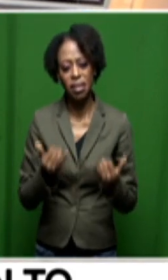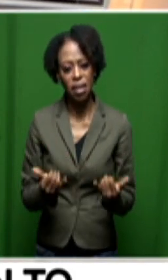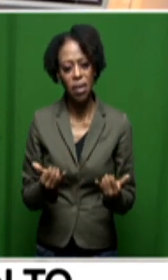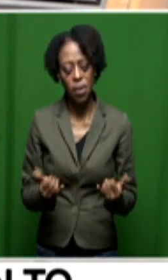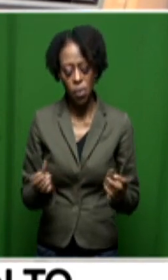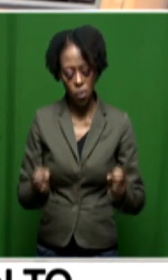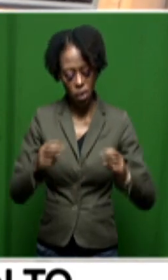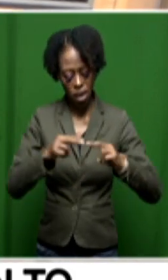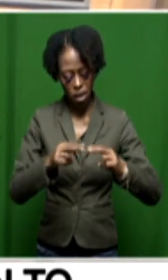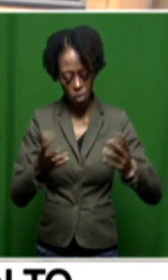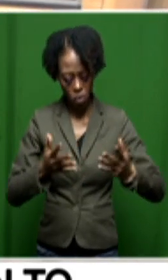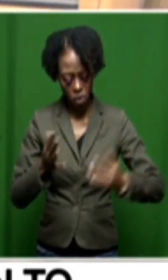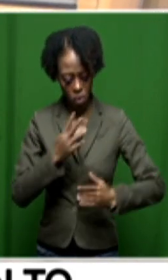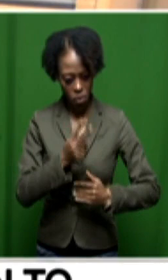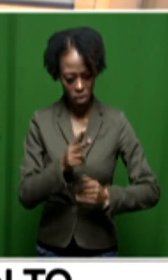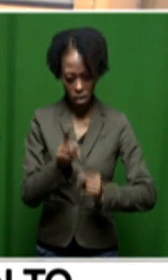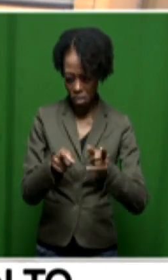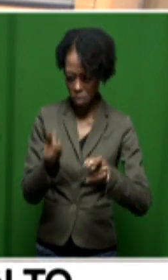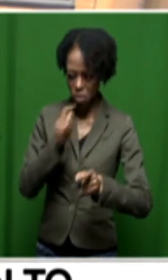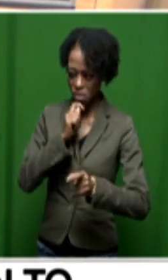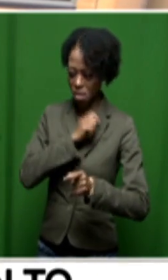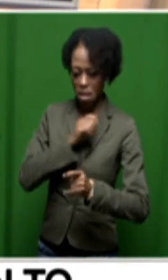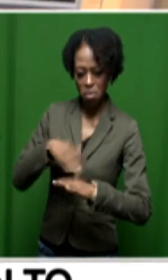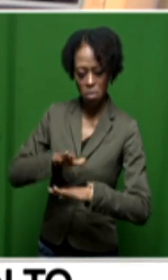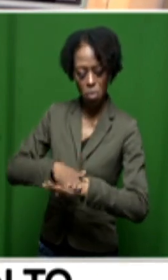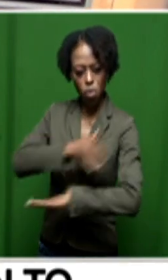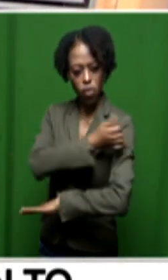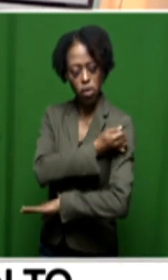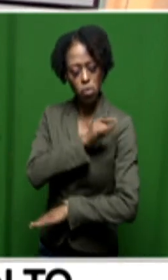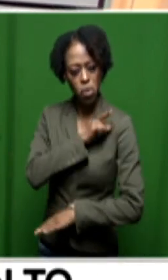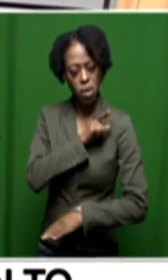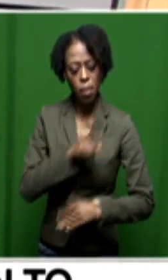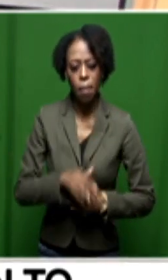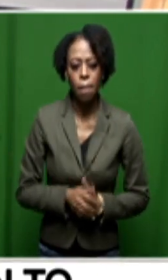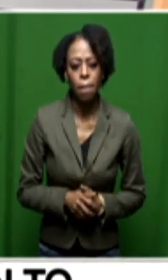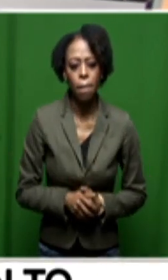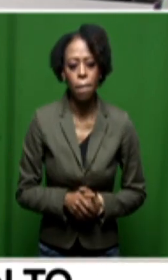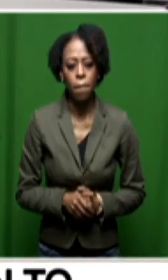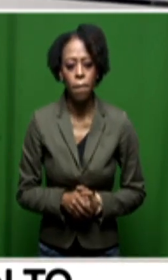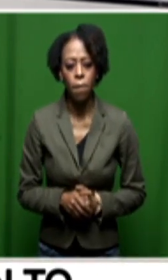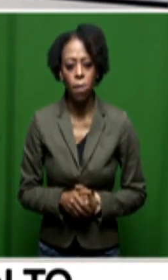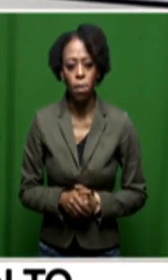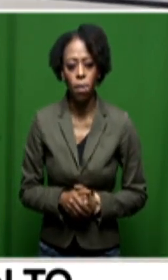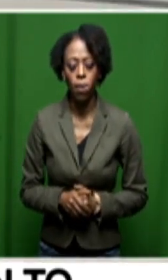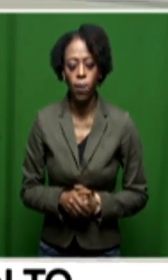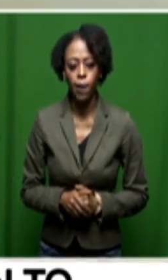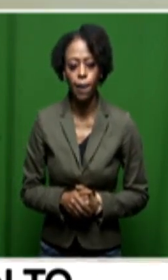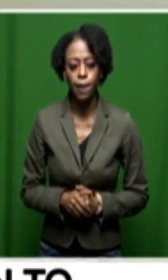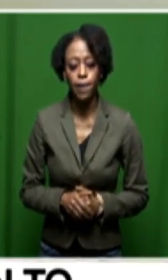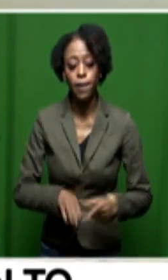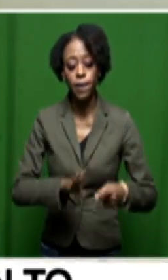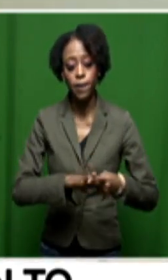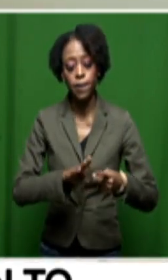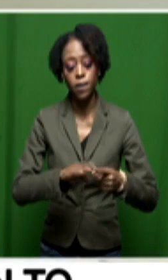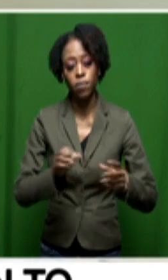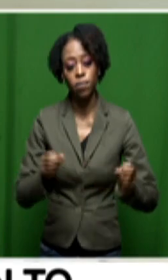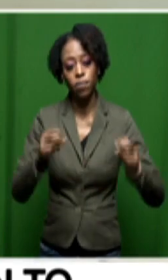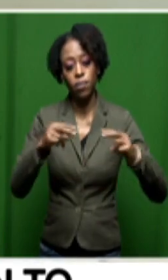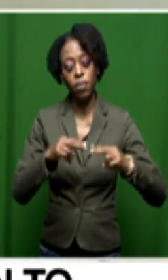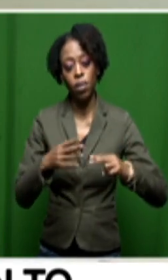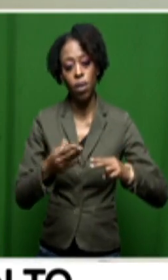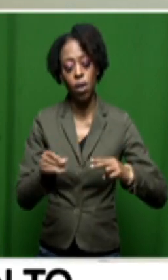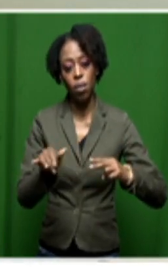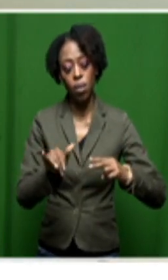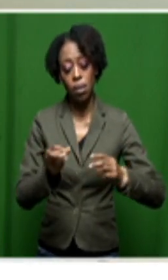massive gaps where we start seeing people not going for their vaccines? So the first important gaps is, as you know,